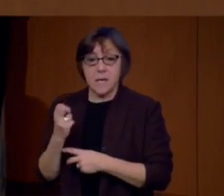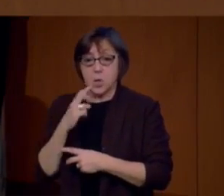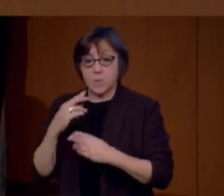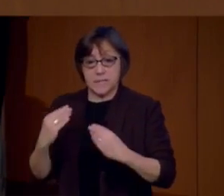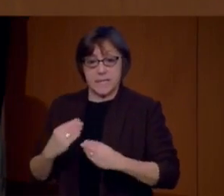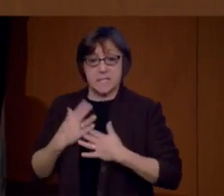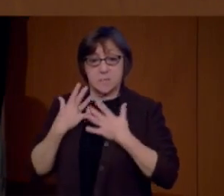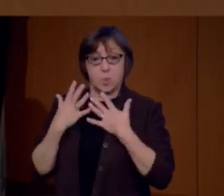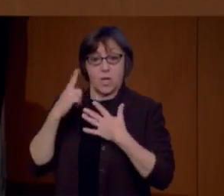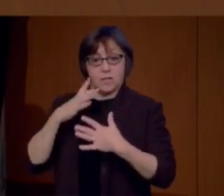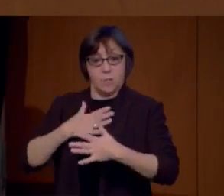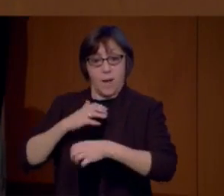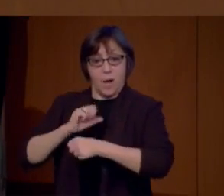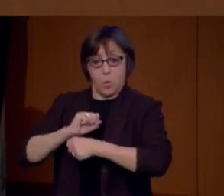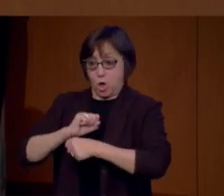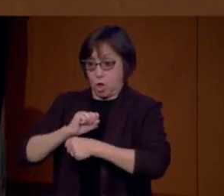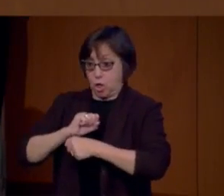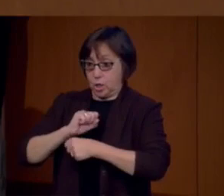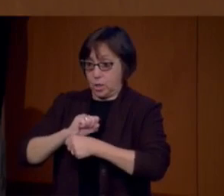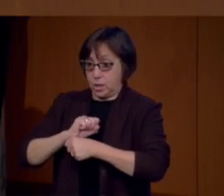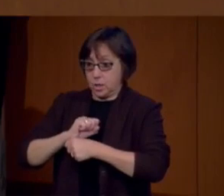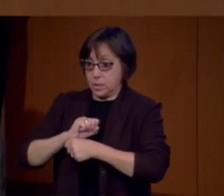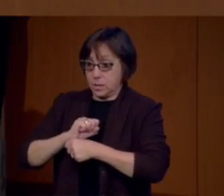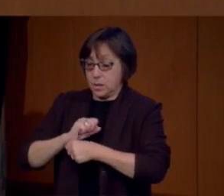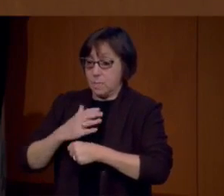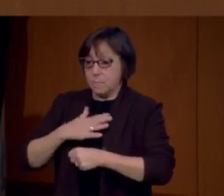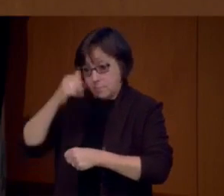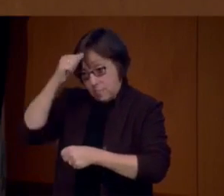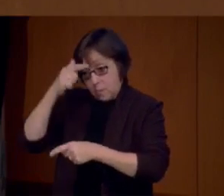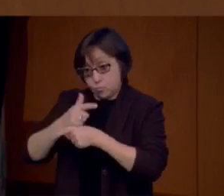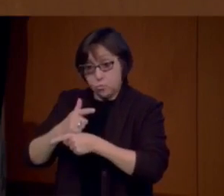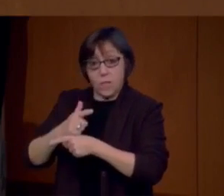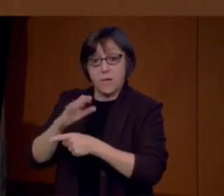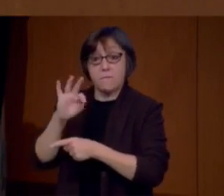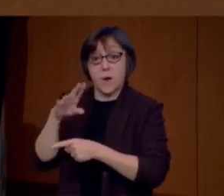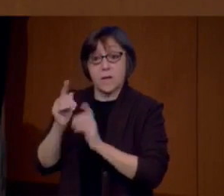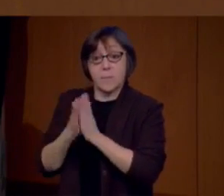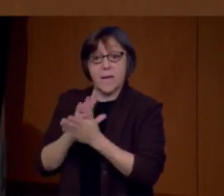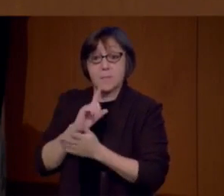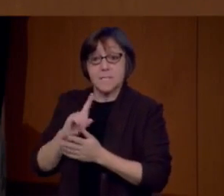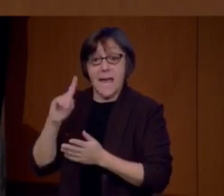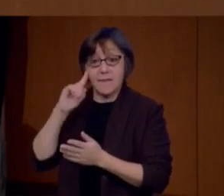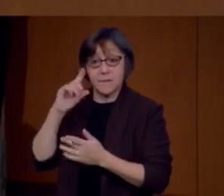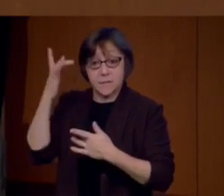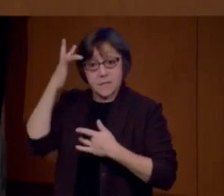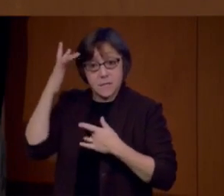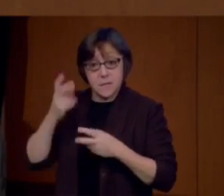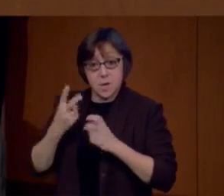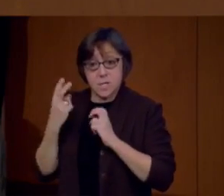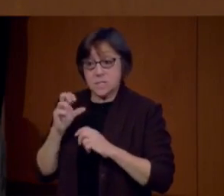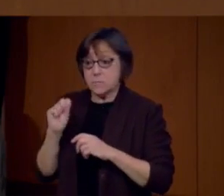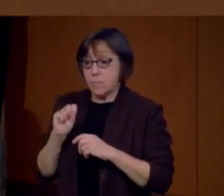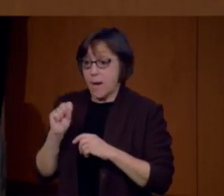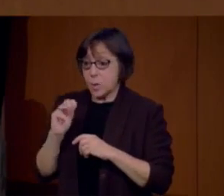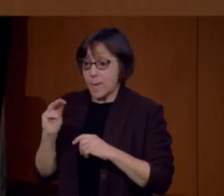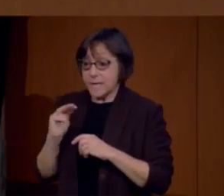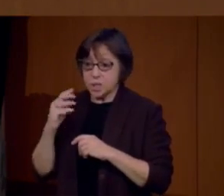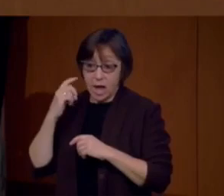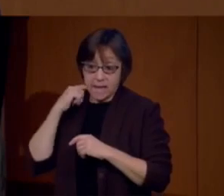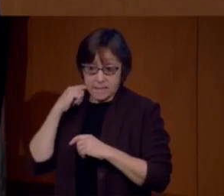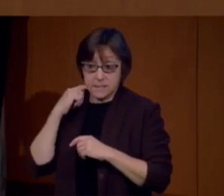work in these issues. My brother Frank became deaf as a result of spinal meningitis when he was about 5 years